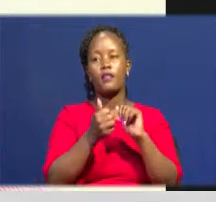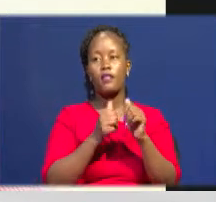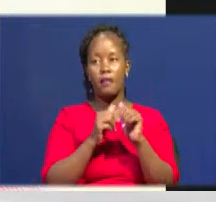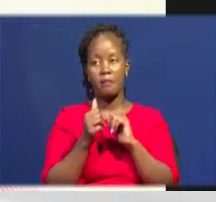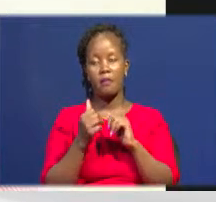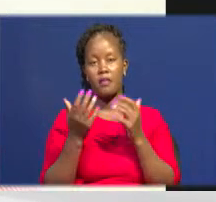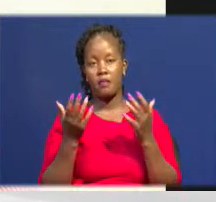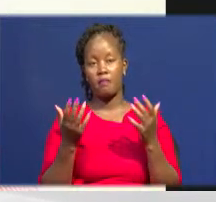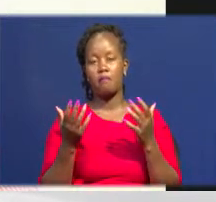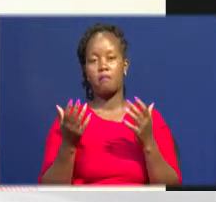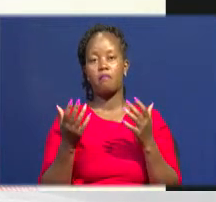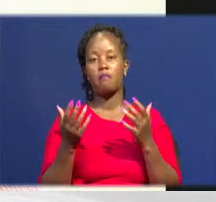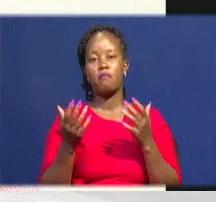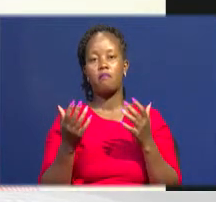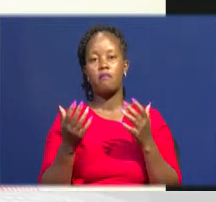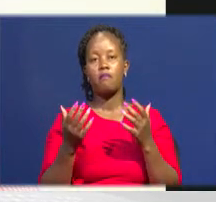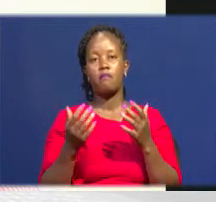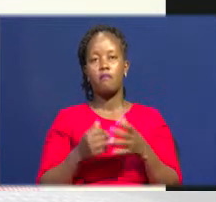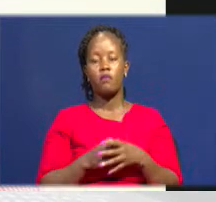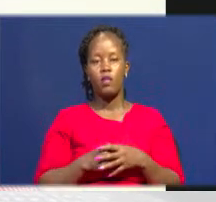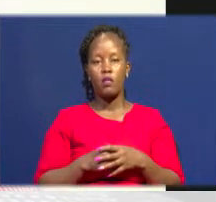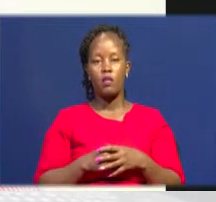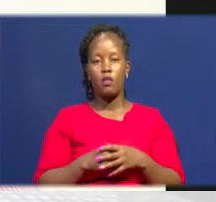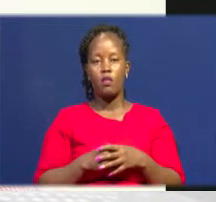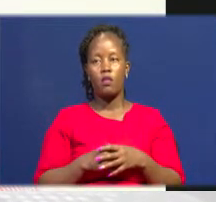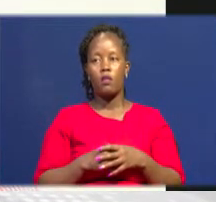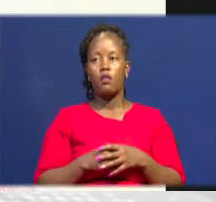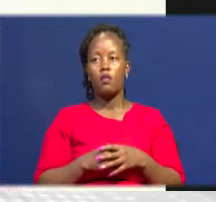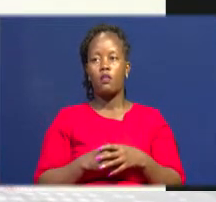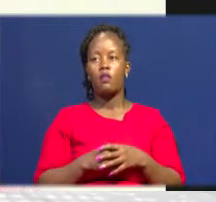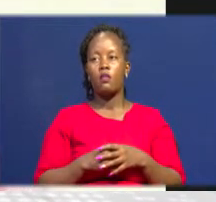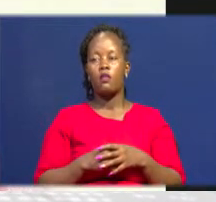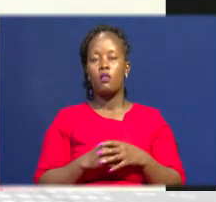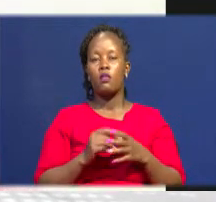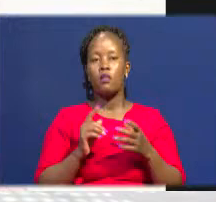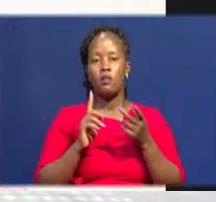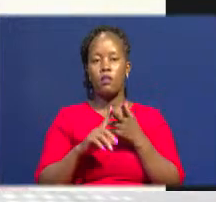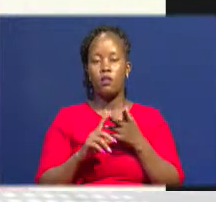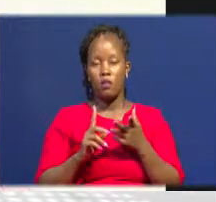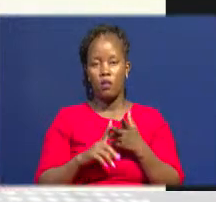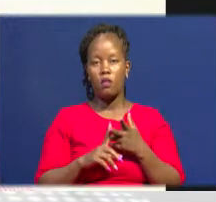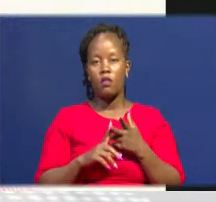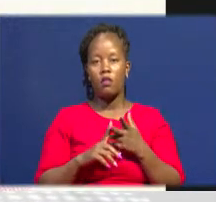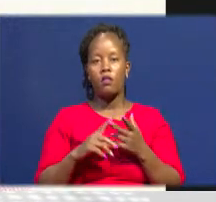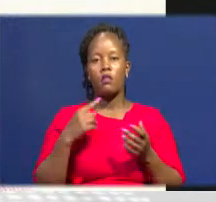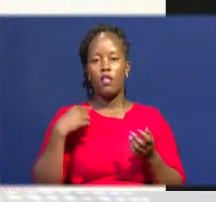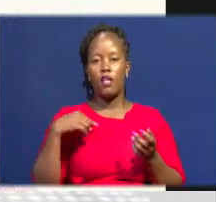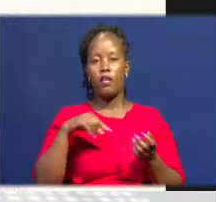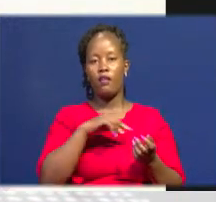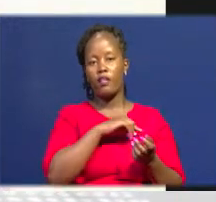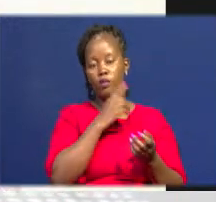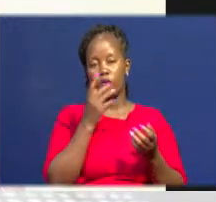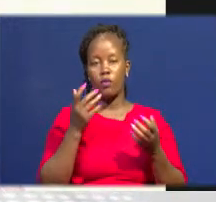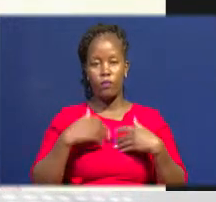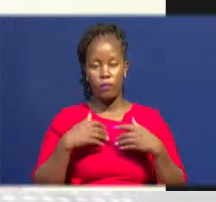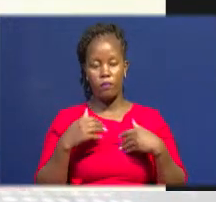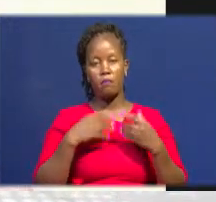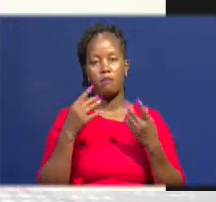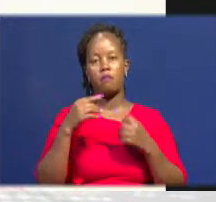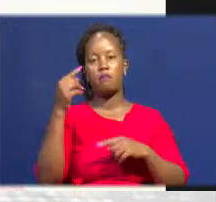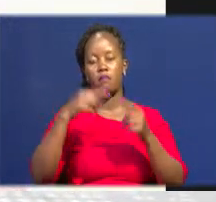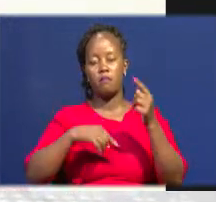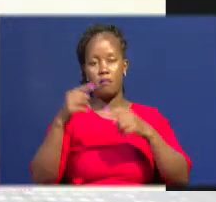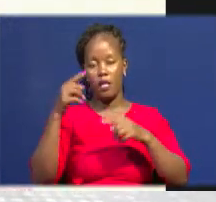Hello? Yes, we can hear you. Continue, Mwalimu. Yeah, we are doing KSSA games, and as you